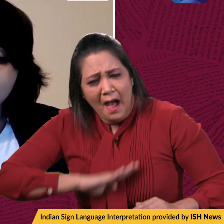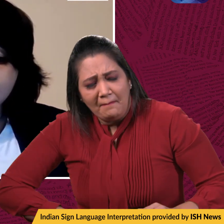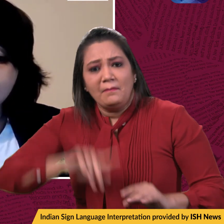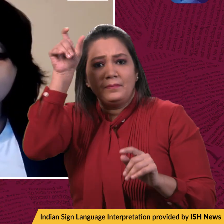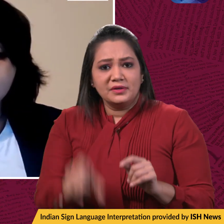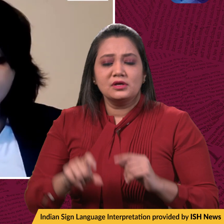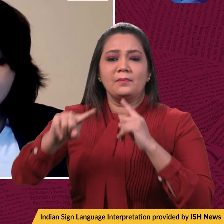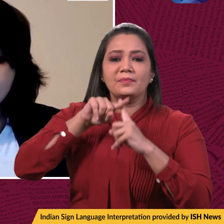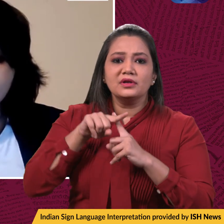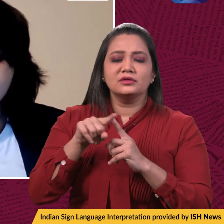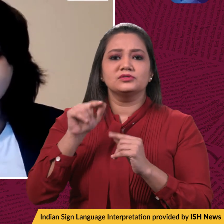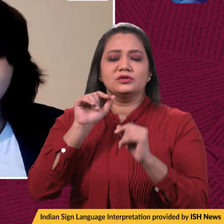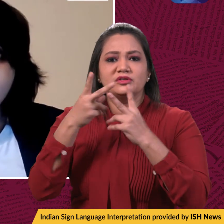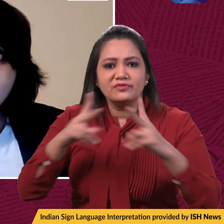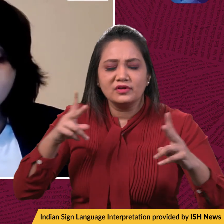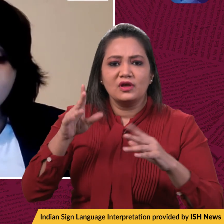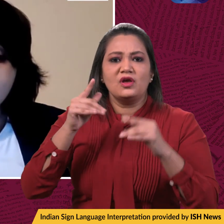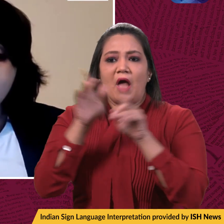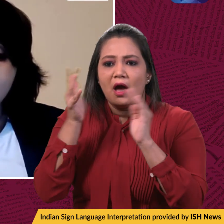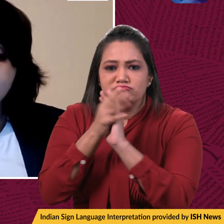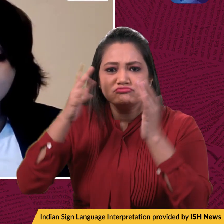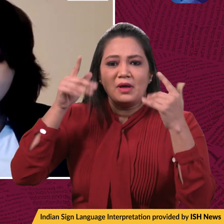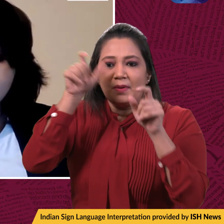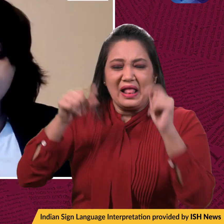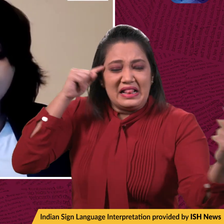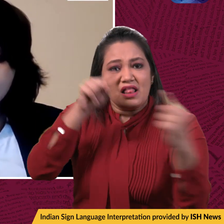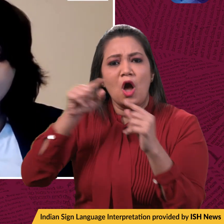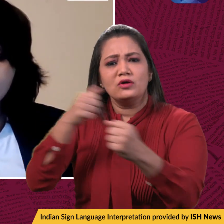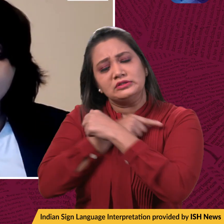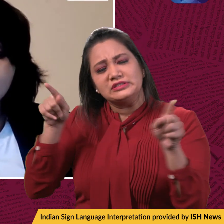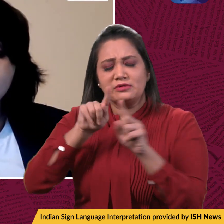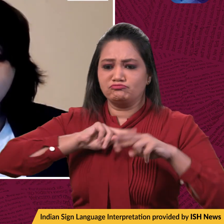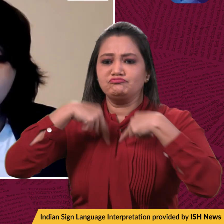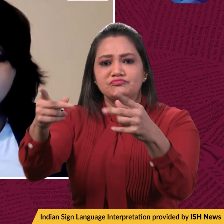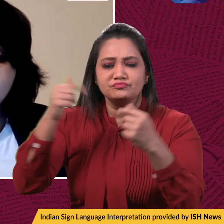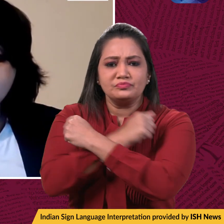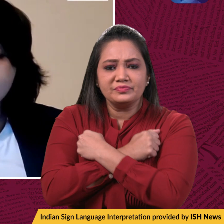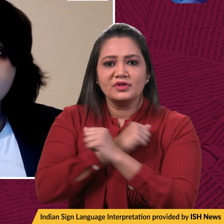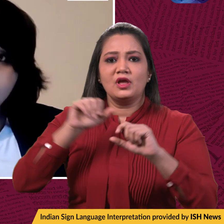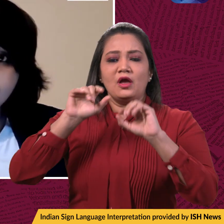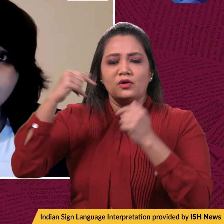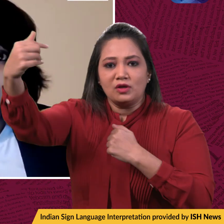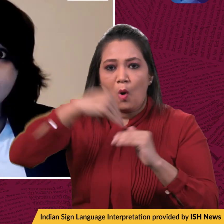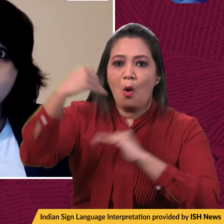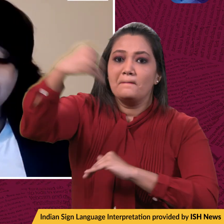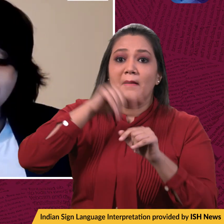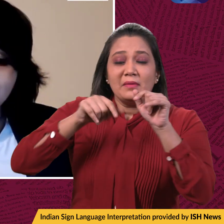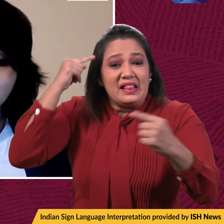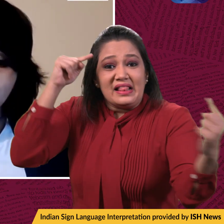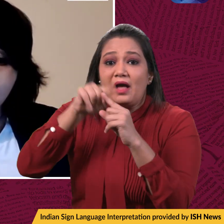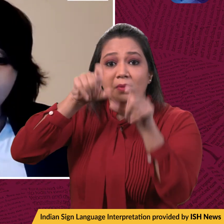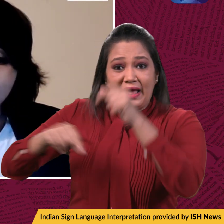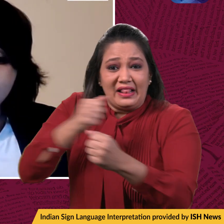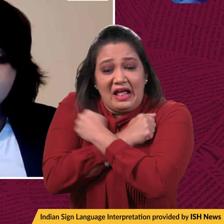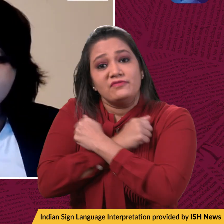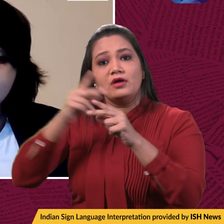but also because of his approach towards his admirers. The superstar also was known to invite fans to his residence to meet